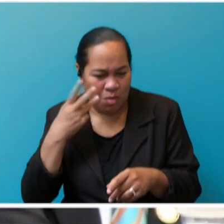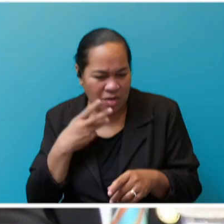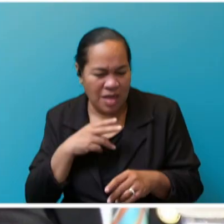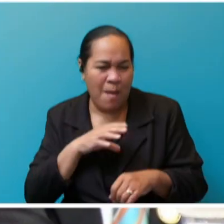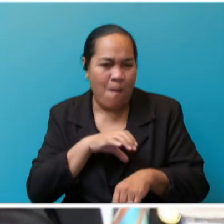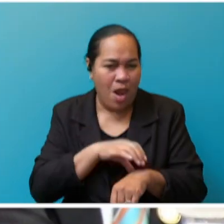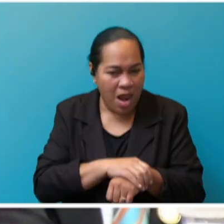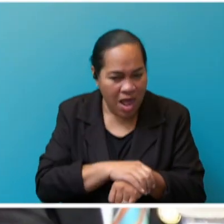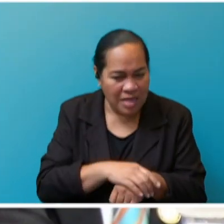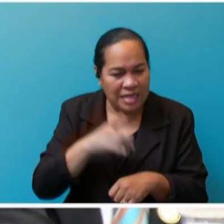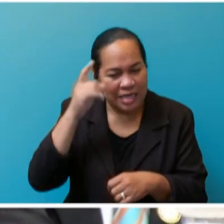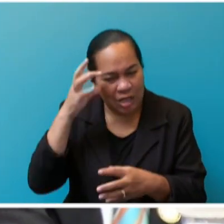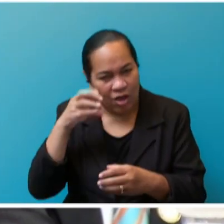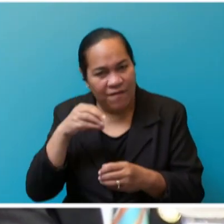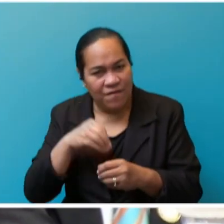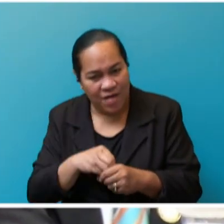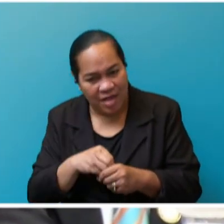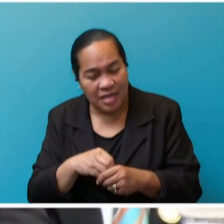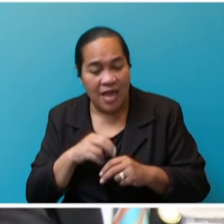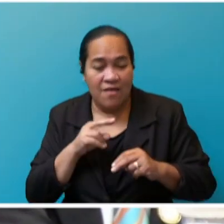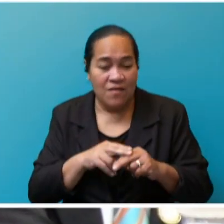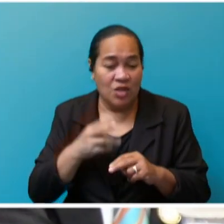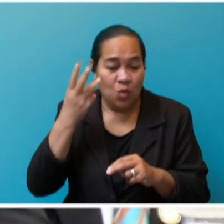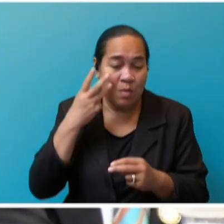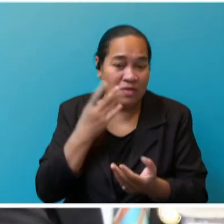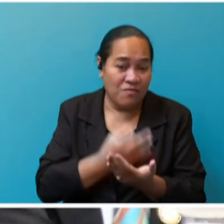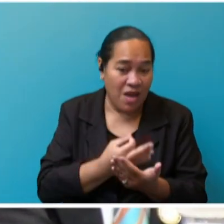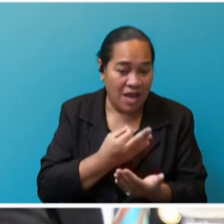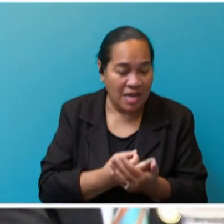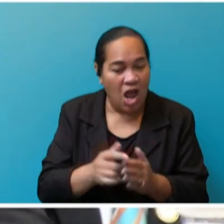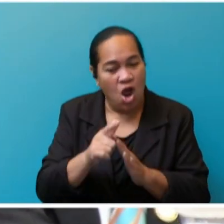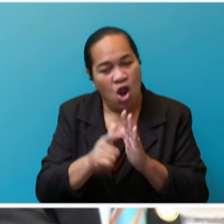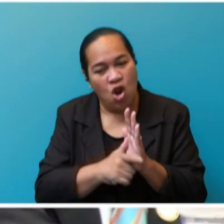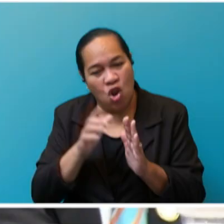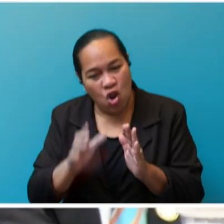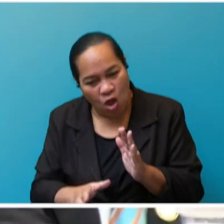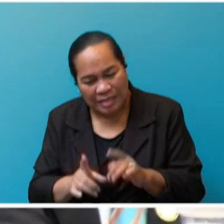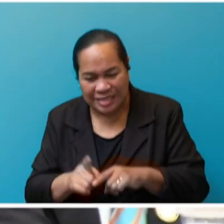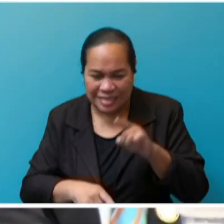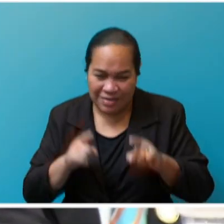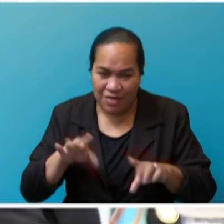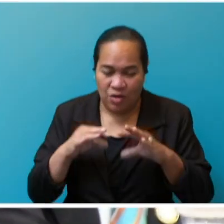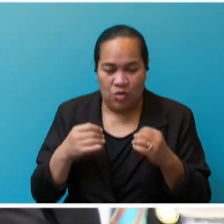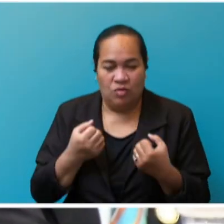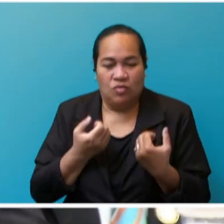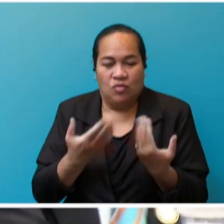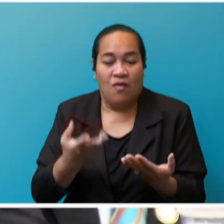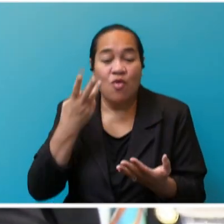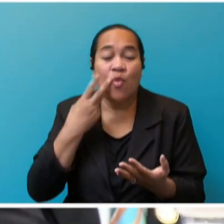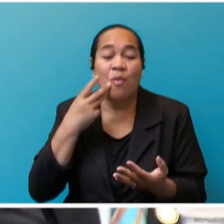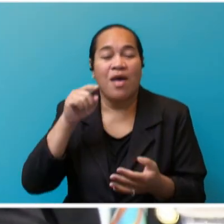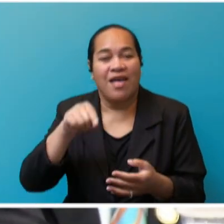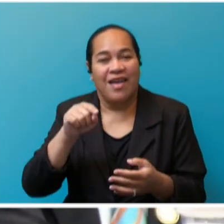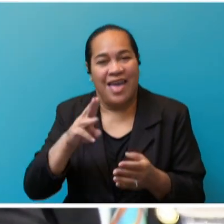Force, Care Affairs, Fiji Women's Fund, Lazel Lawyers for provision of a range of services for women of Naitasiri.